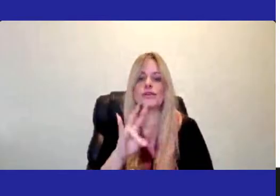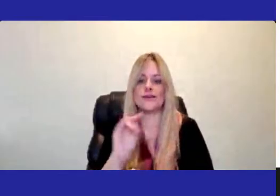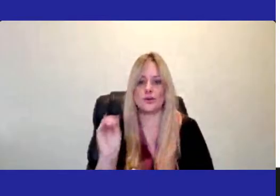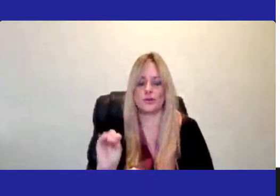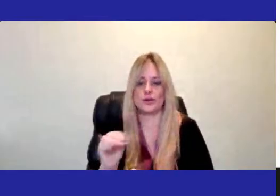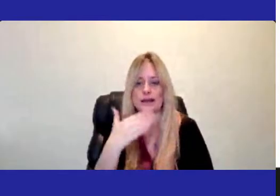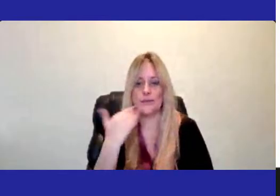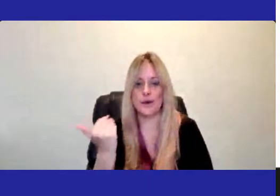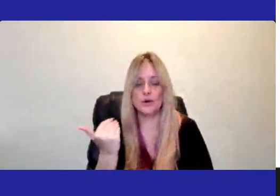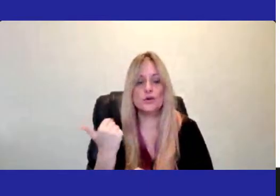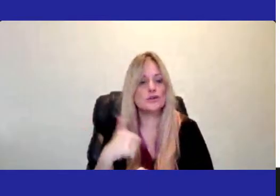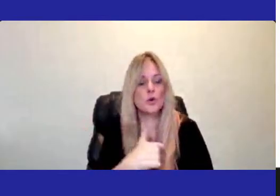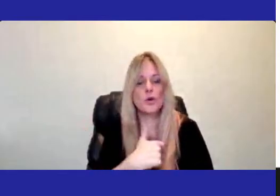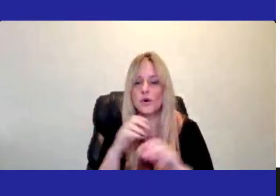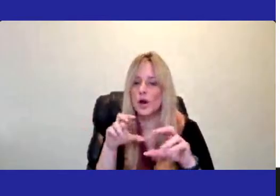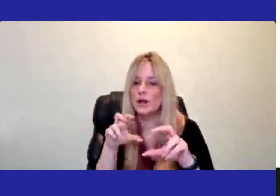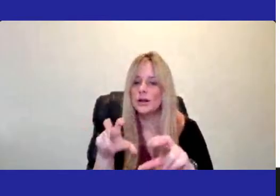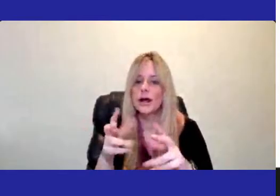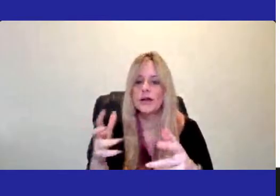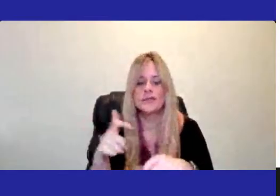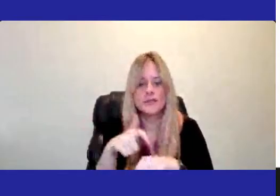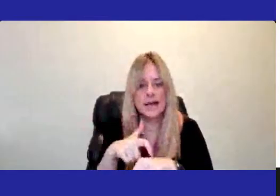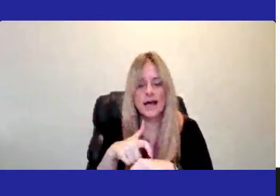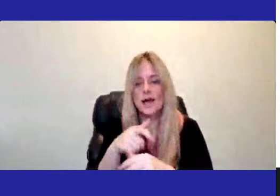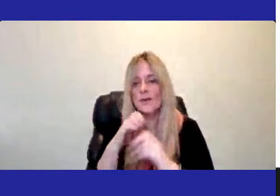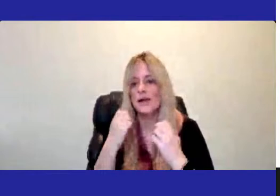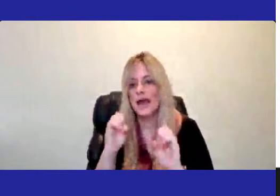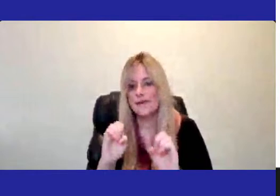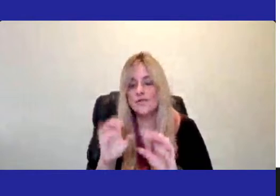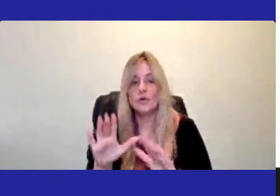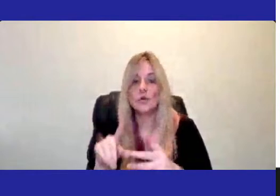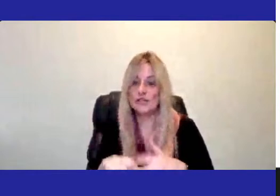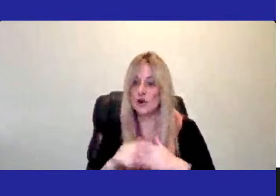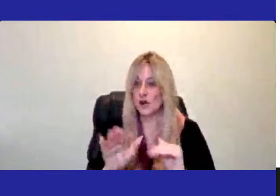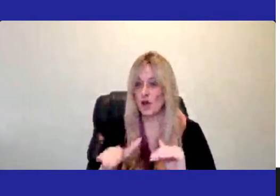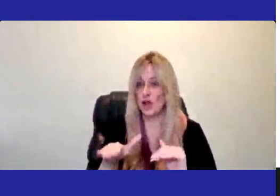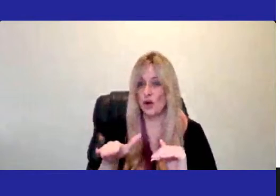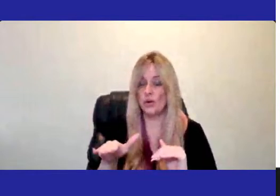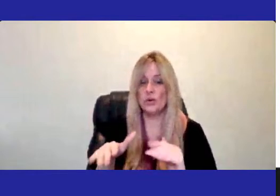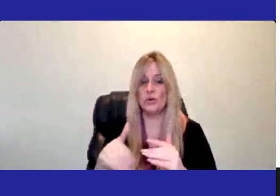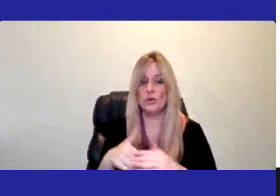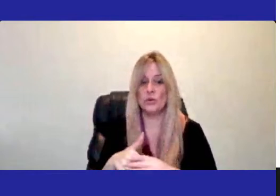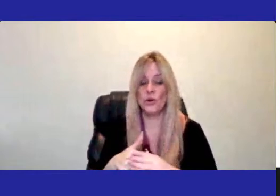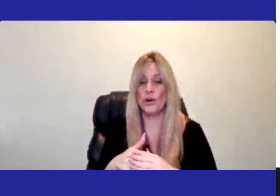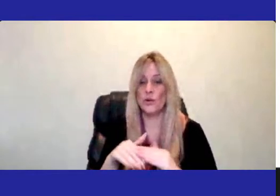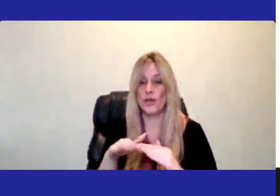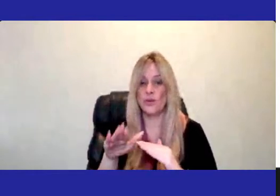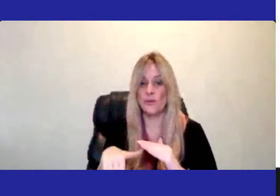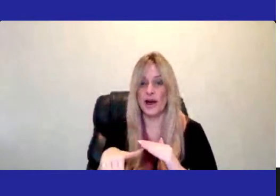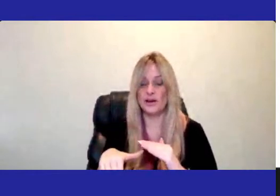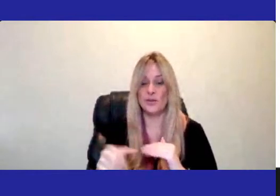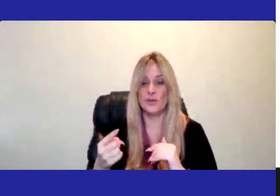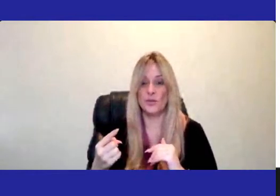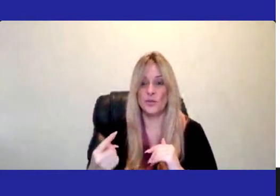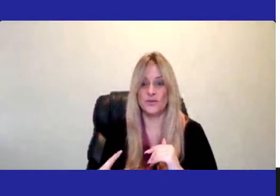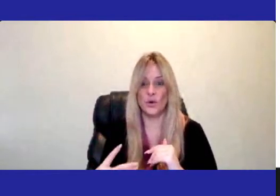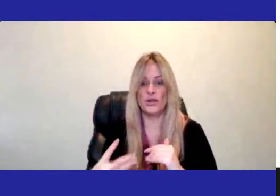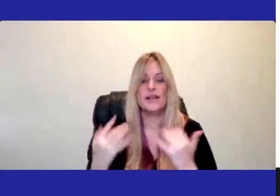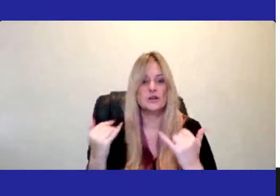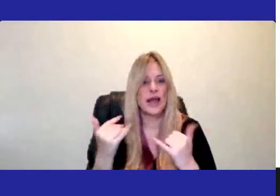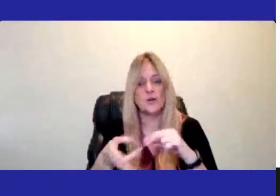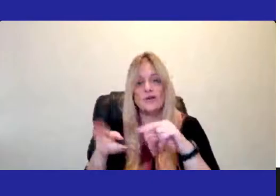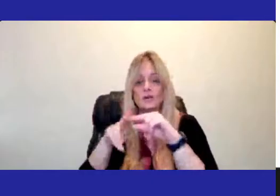put a lot of time and effort in this over the years. We started quite low. We were in the bottom quartile, and we've come up incredibly, where we're